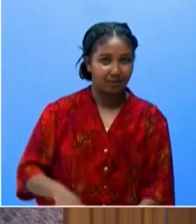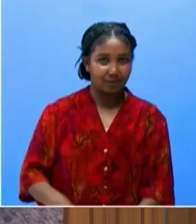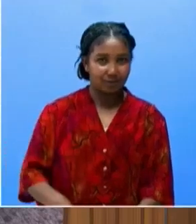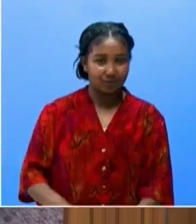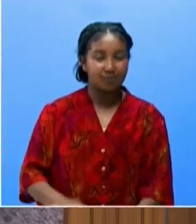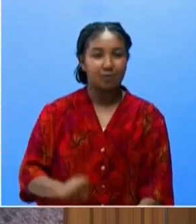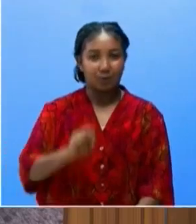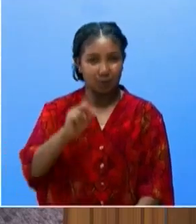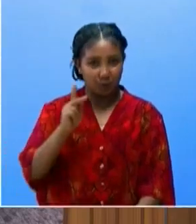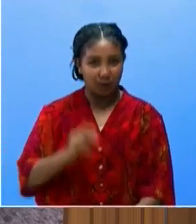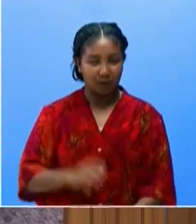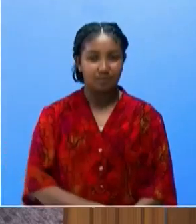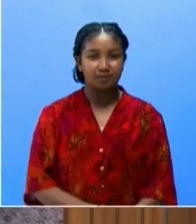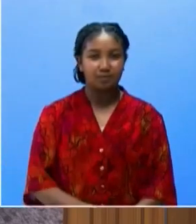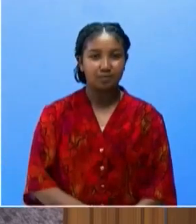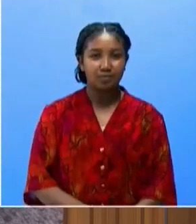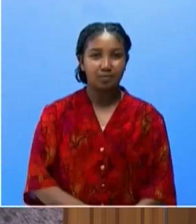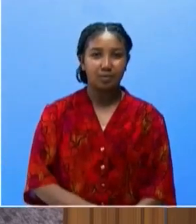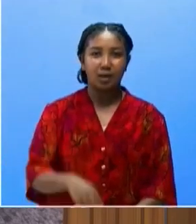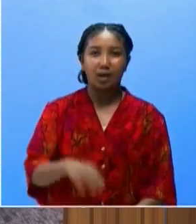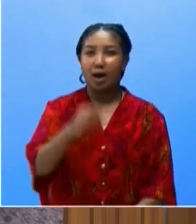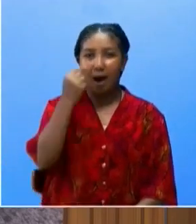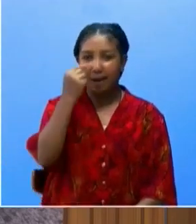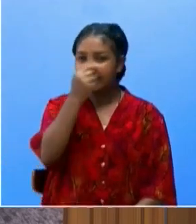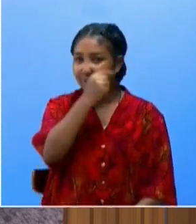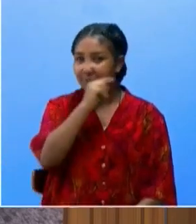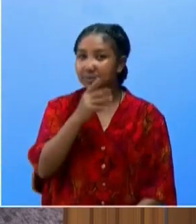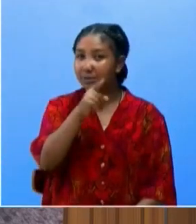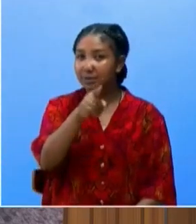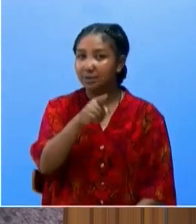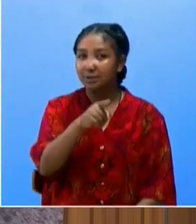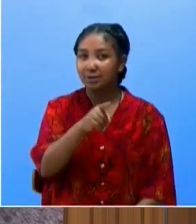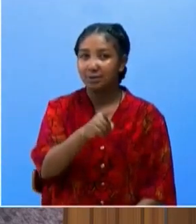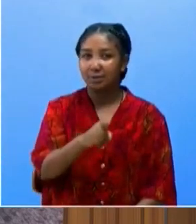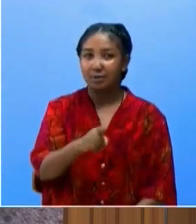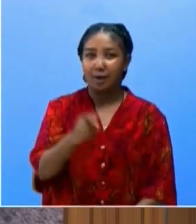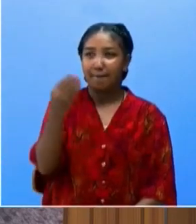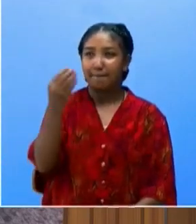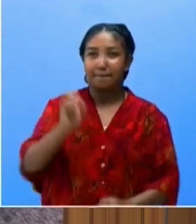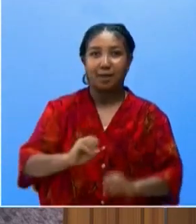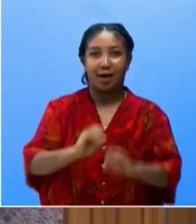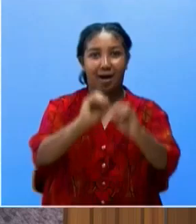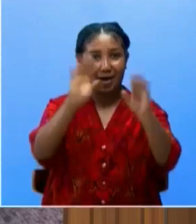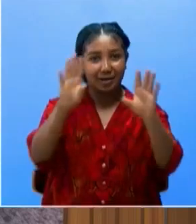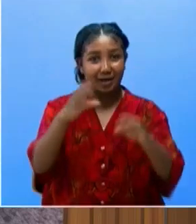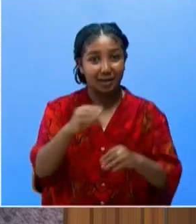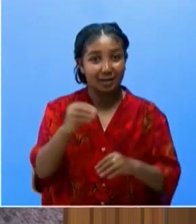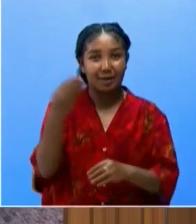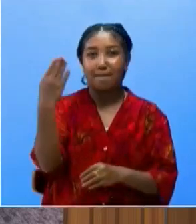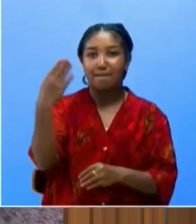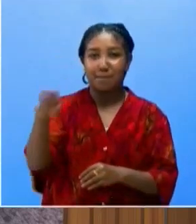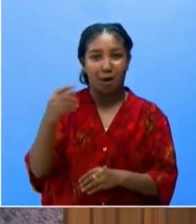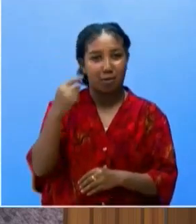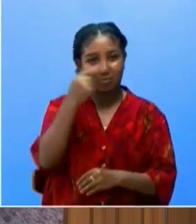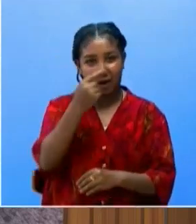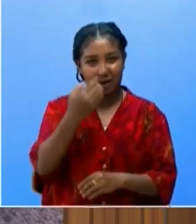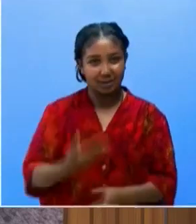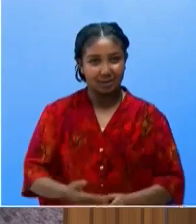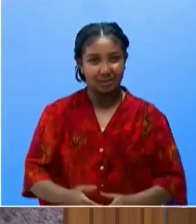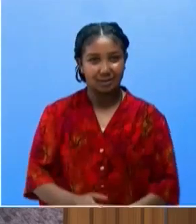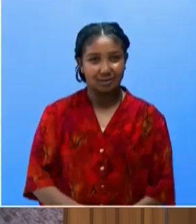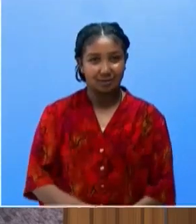All right. Let's talk about the eyes. What do we say? Bright and brown